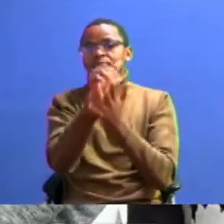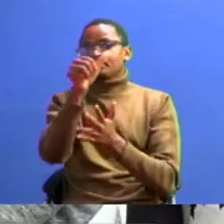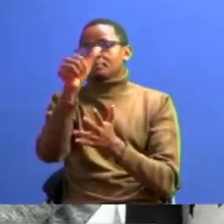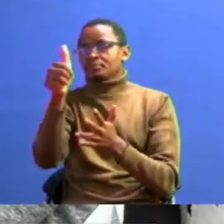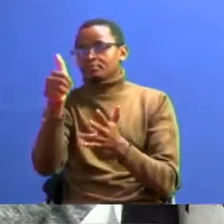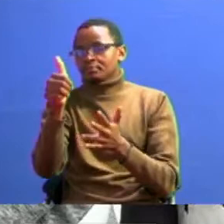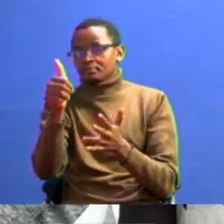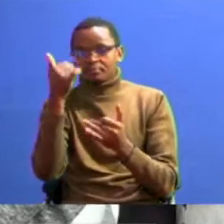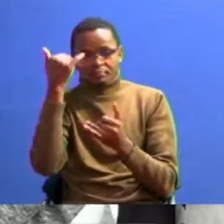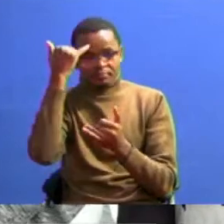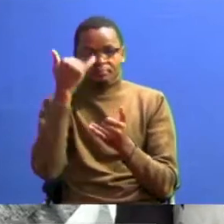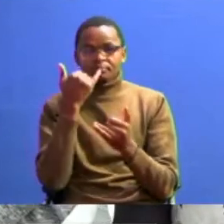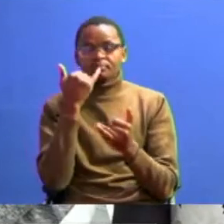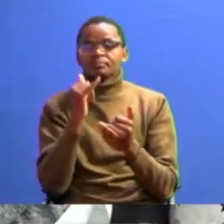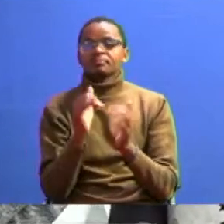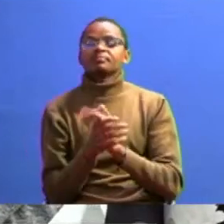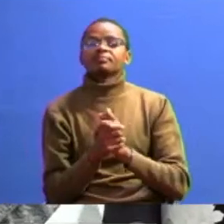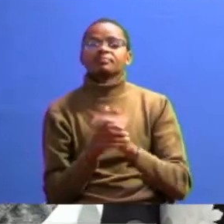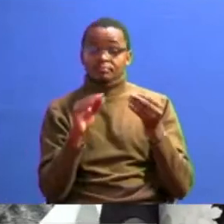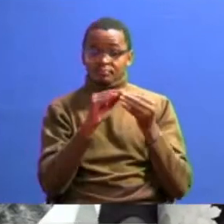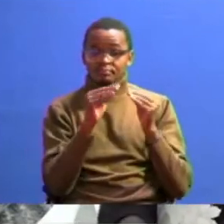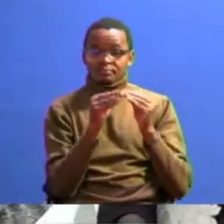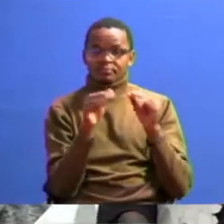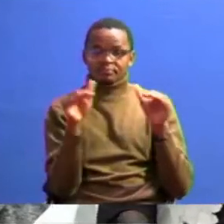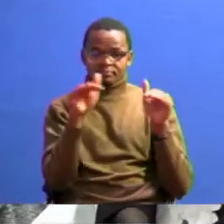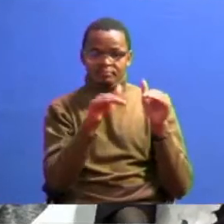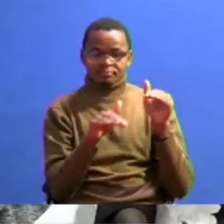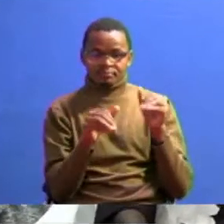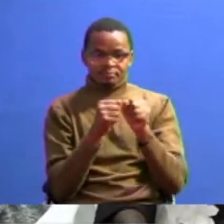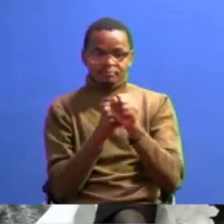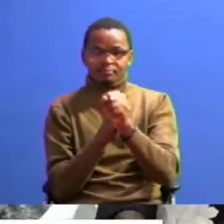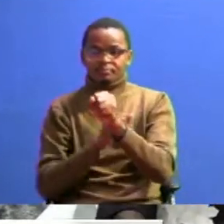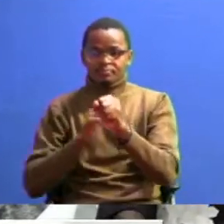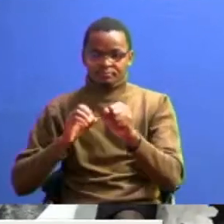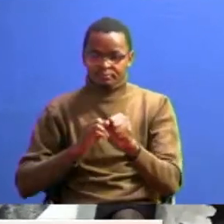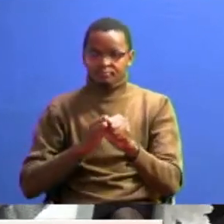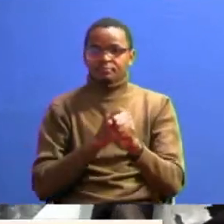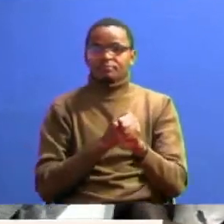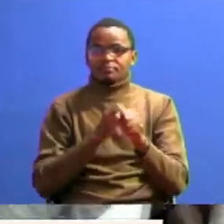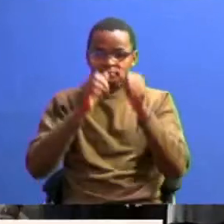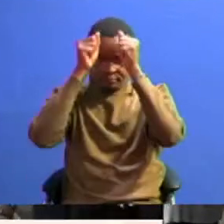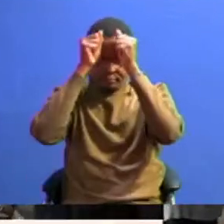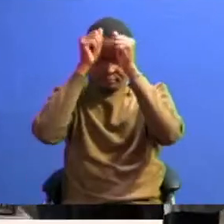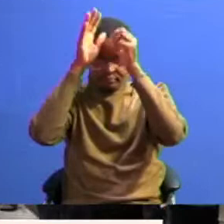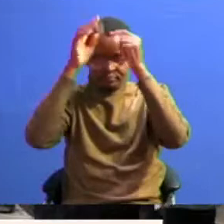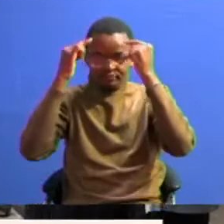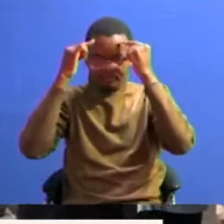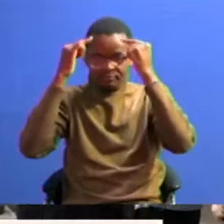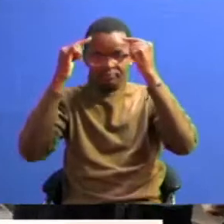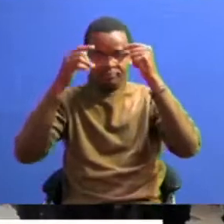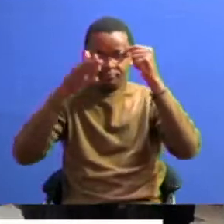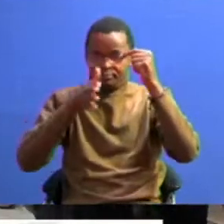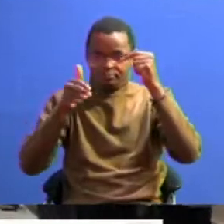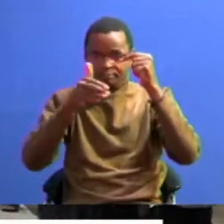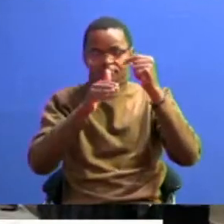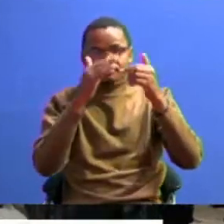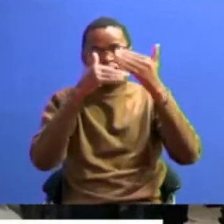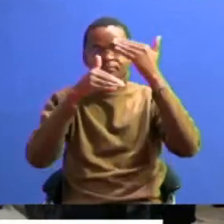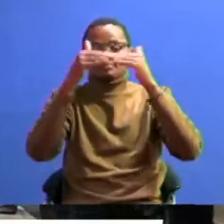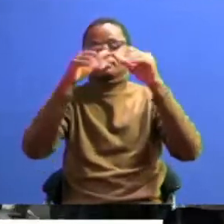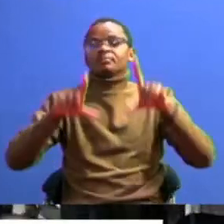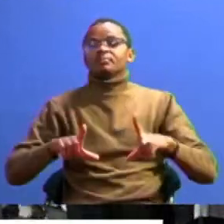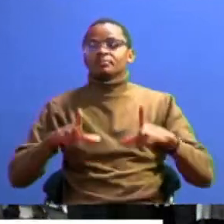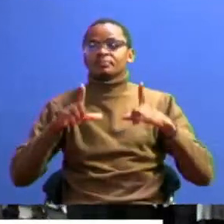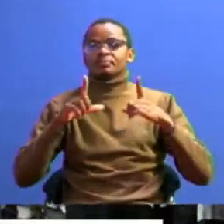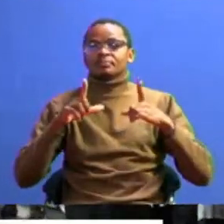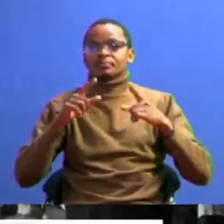And the idea is we want to create an environment that supports our students to be able to successfully navigate university life and be